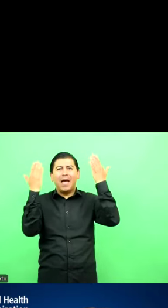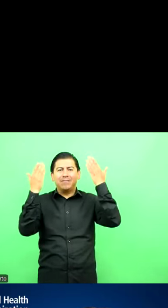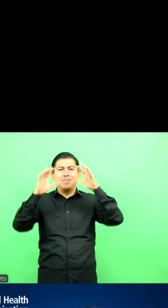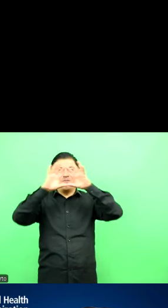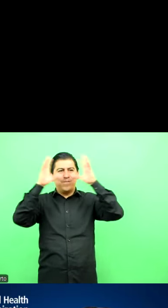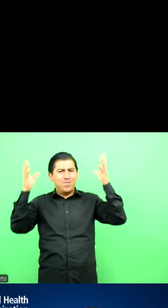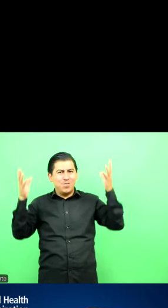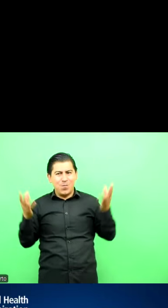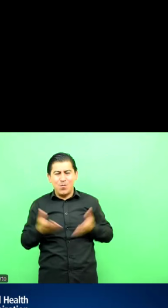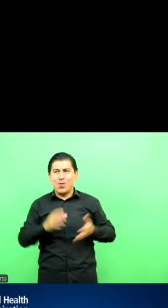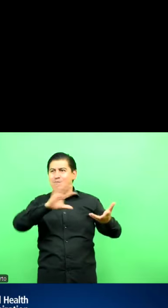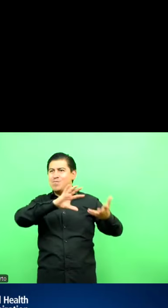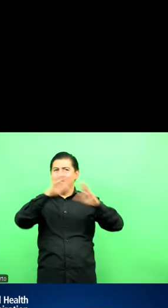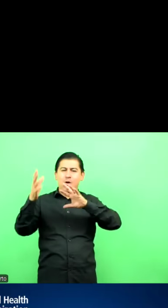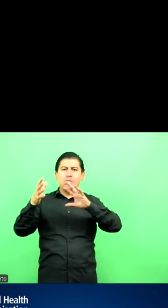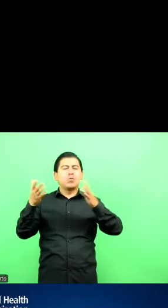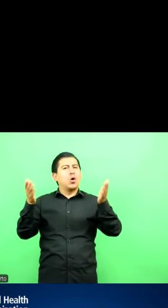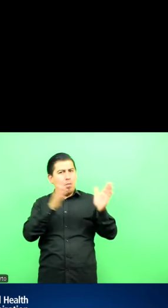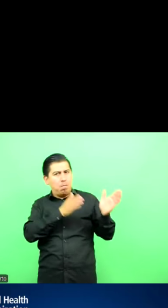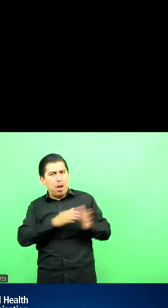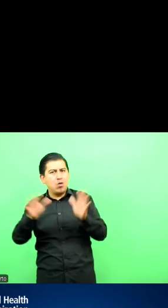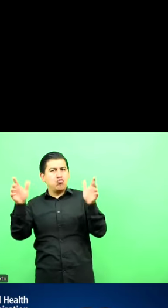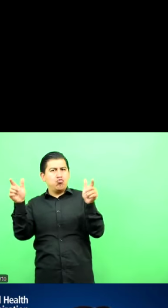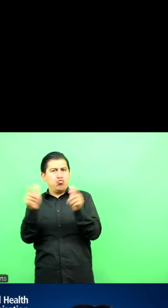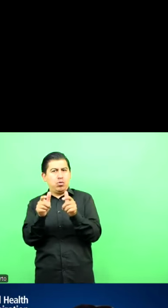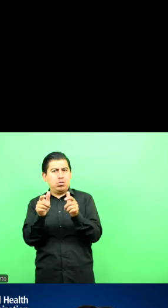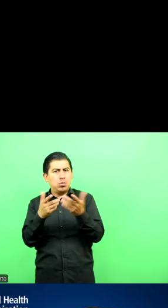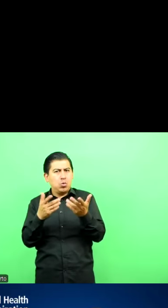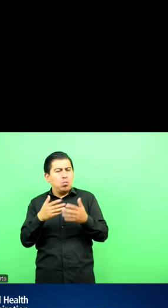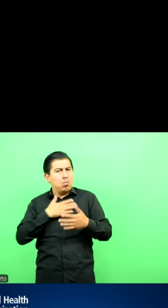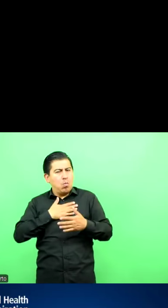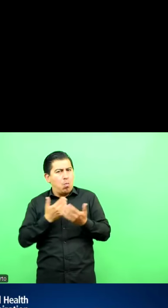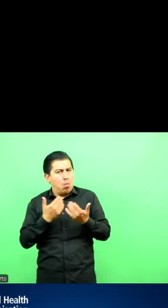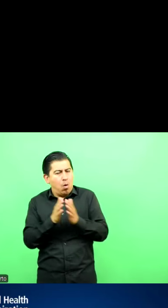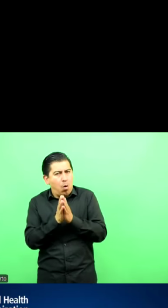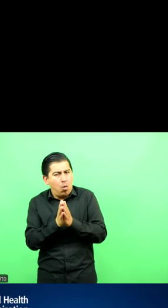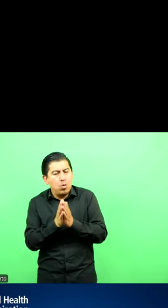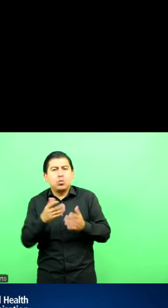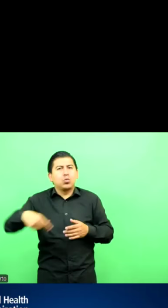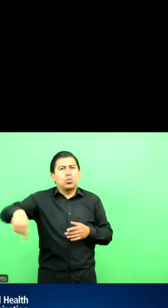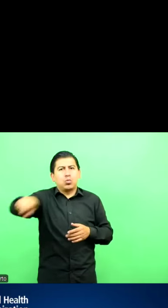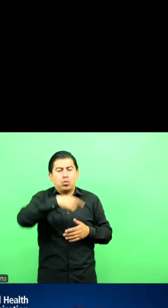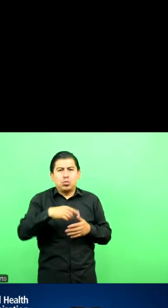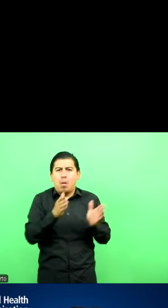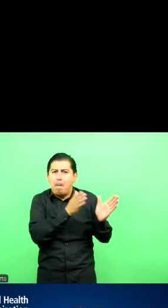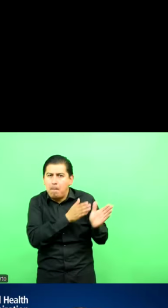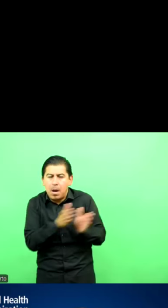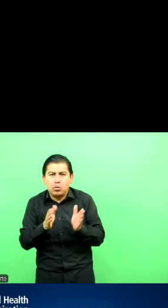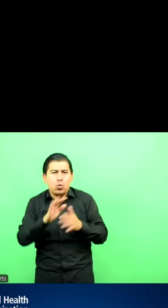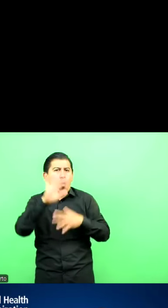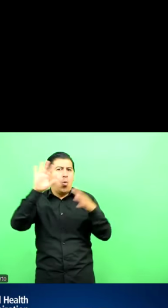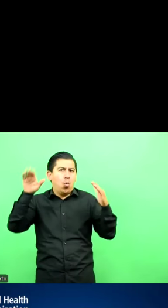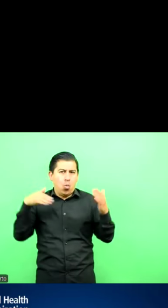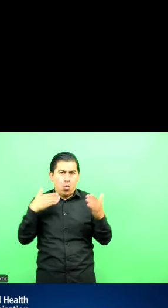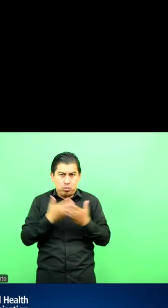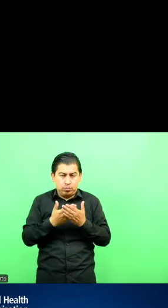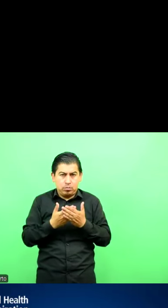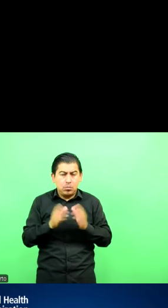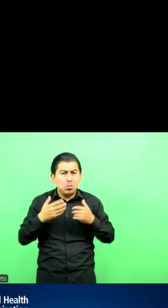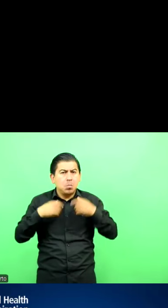because just to make sure disaster do not discriminate, neither should preparedness. Let's ensure our older populations stay